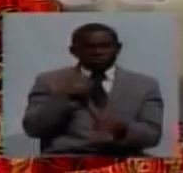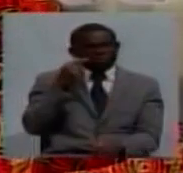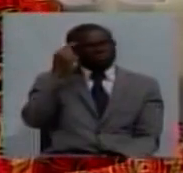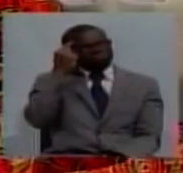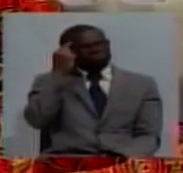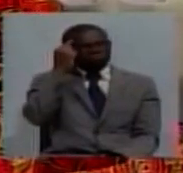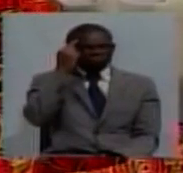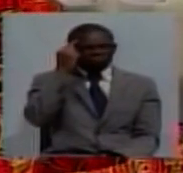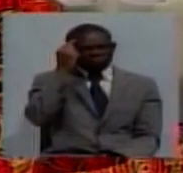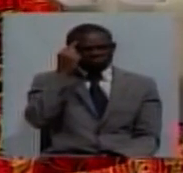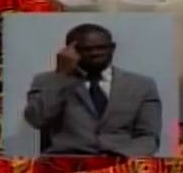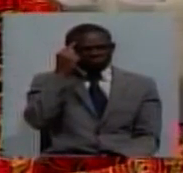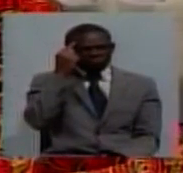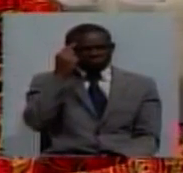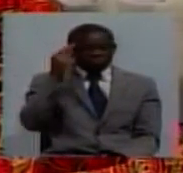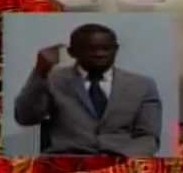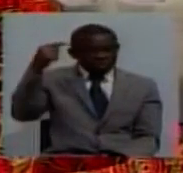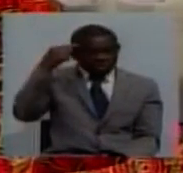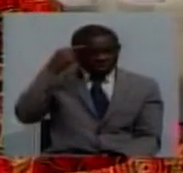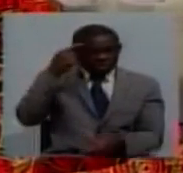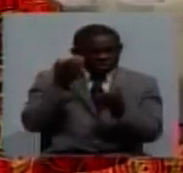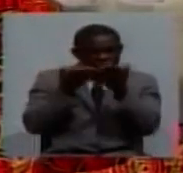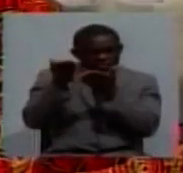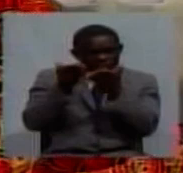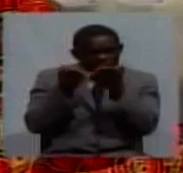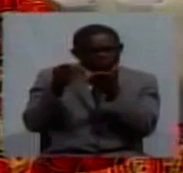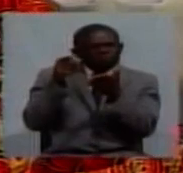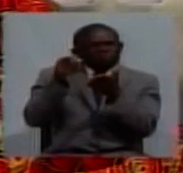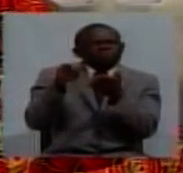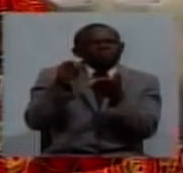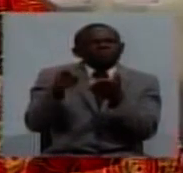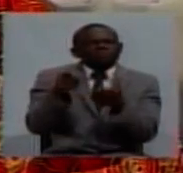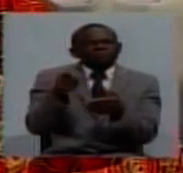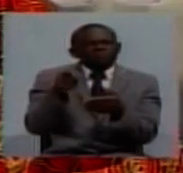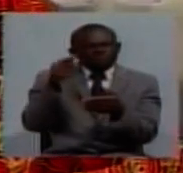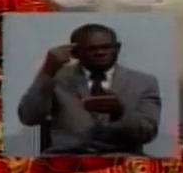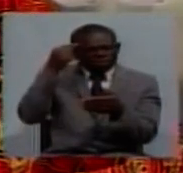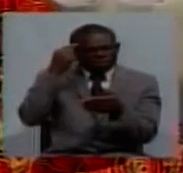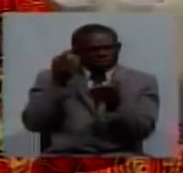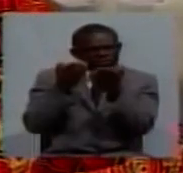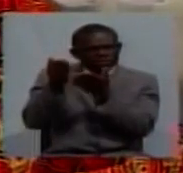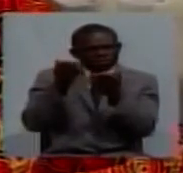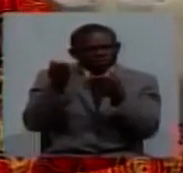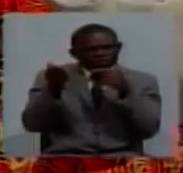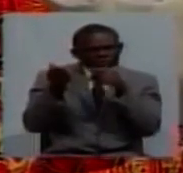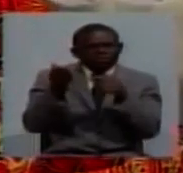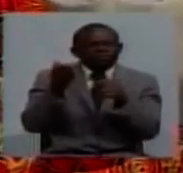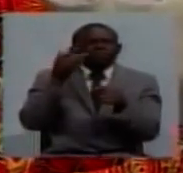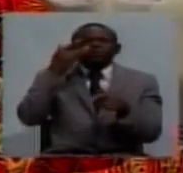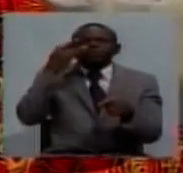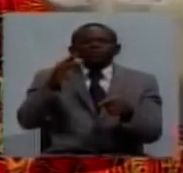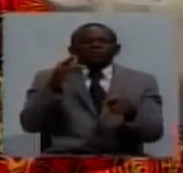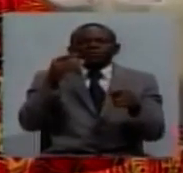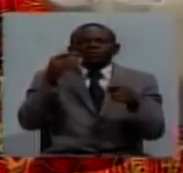move civil service to be so conscious of the fact that they are in these privileged positions to serve?